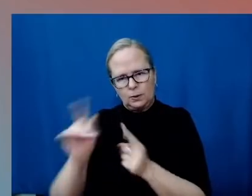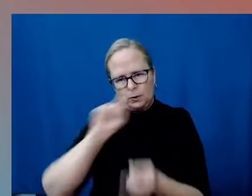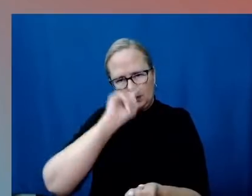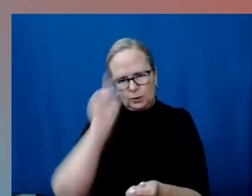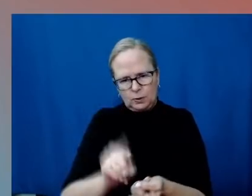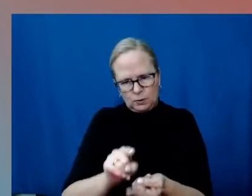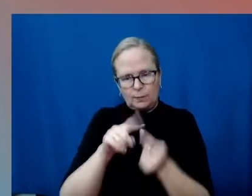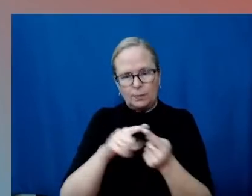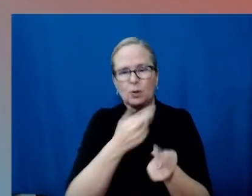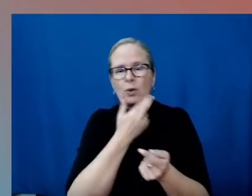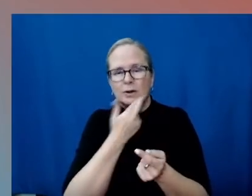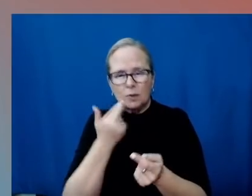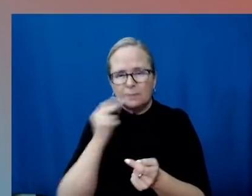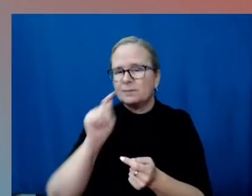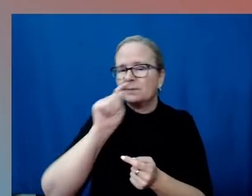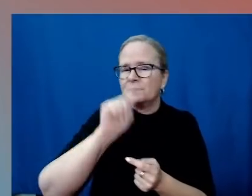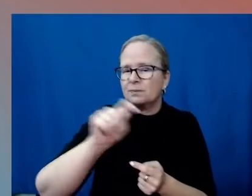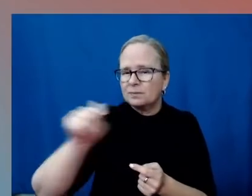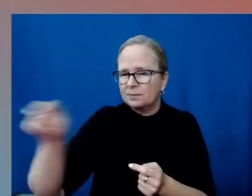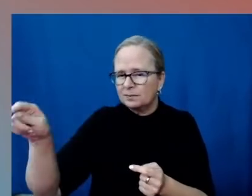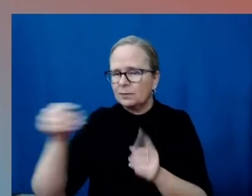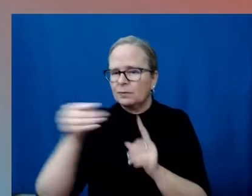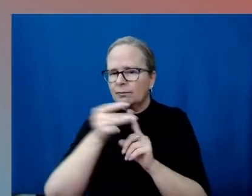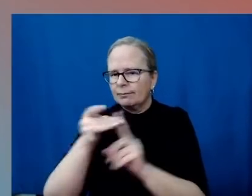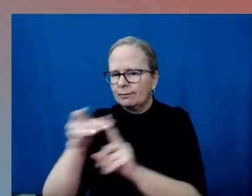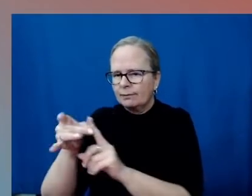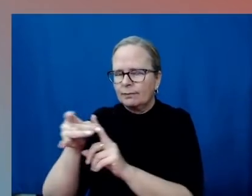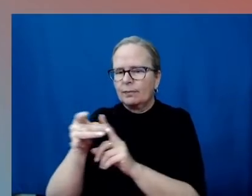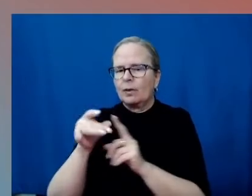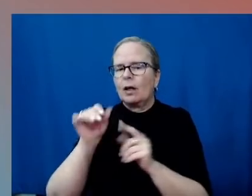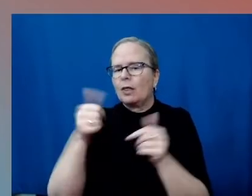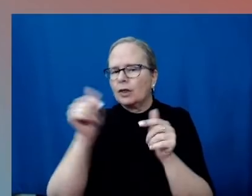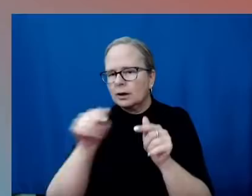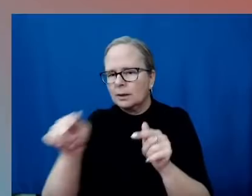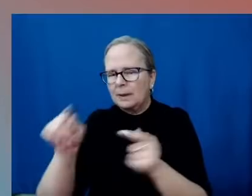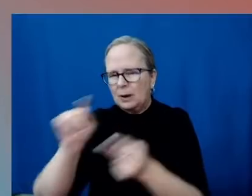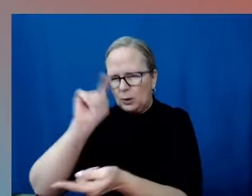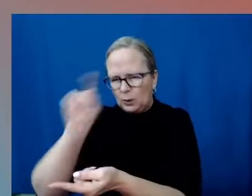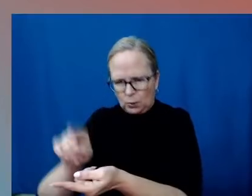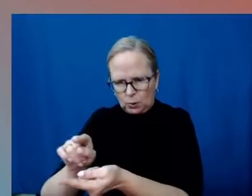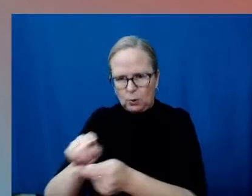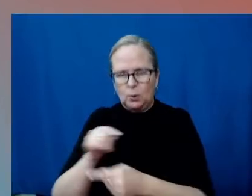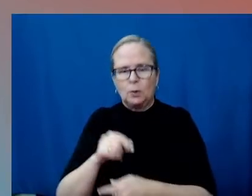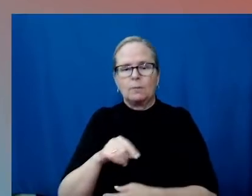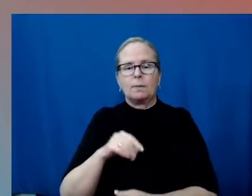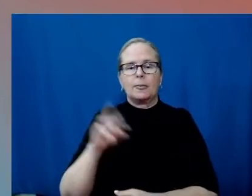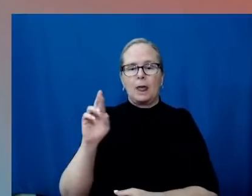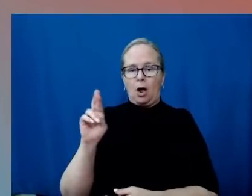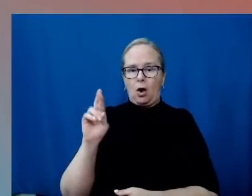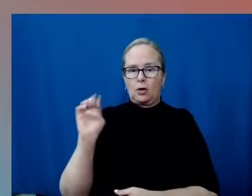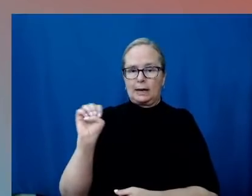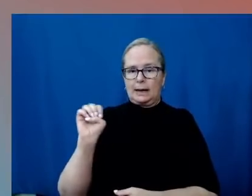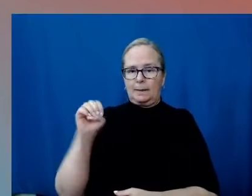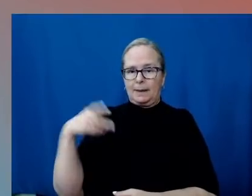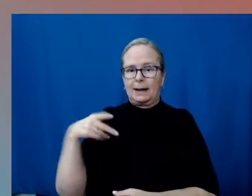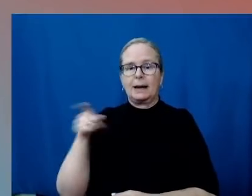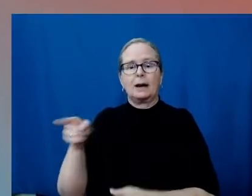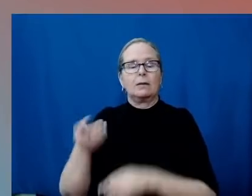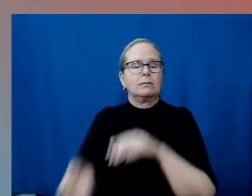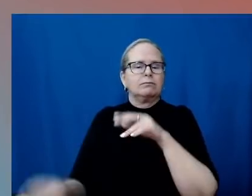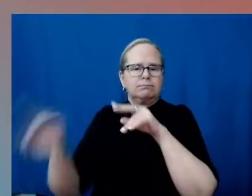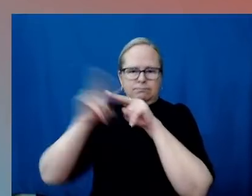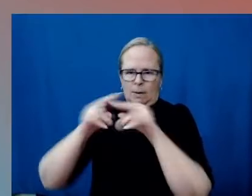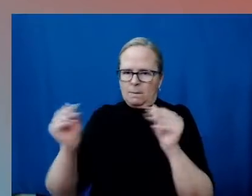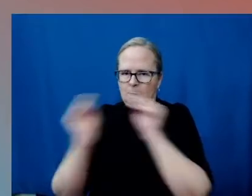are sources of transmission and other public spaces. It's increased the amount of vaccine uptake, because people